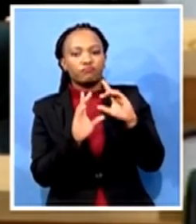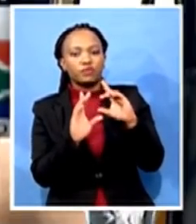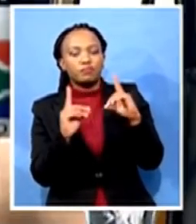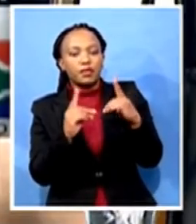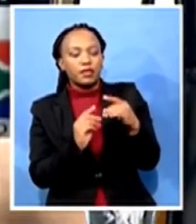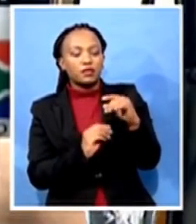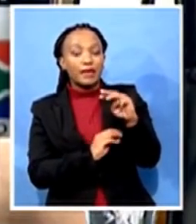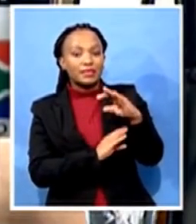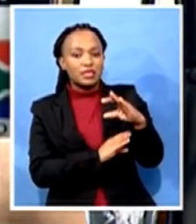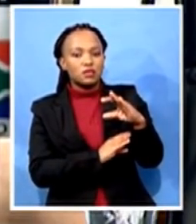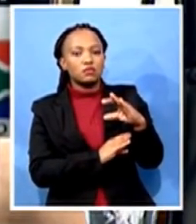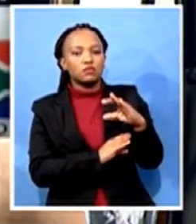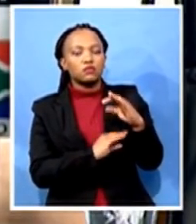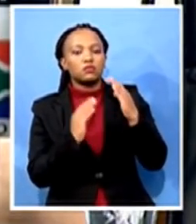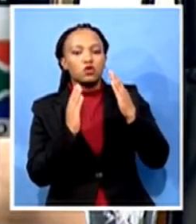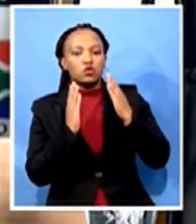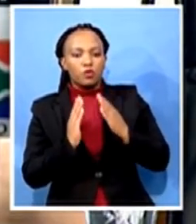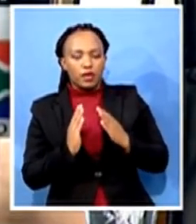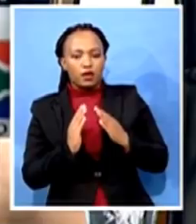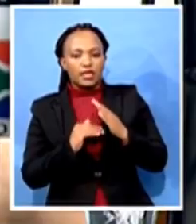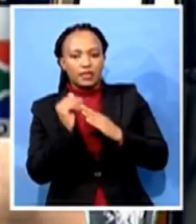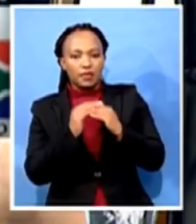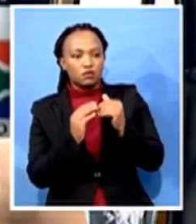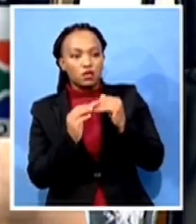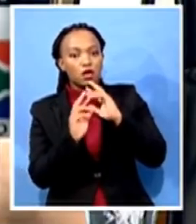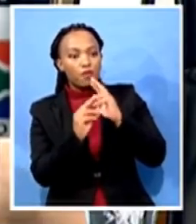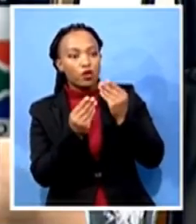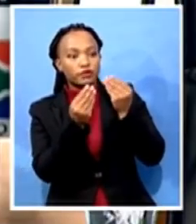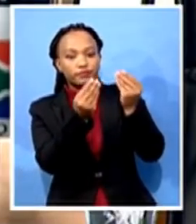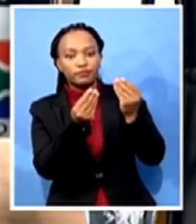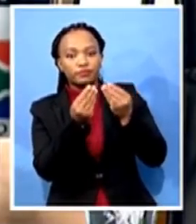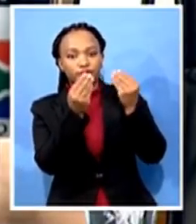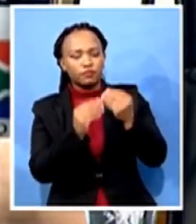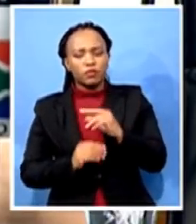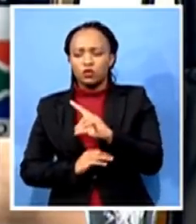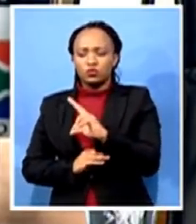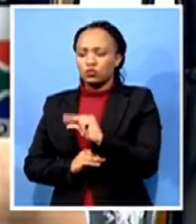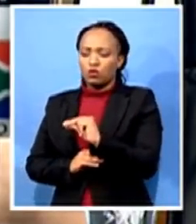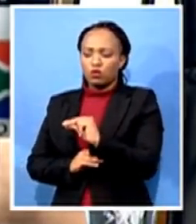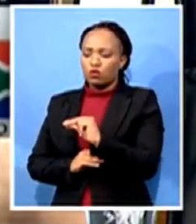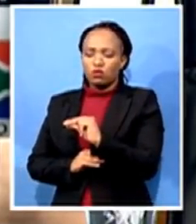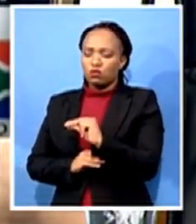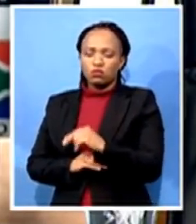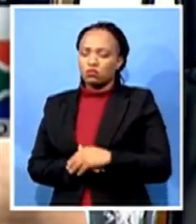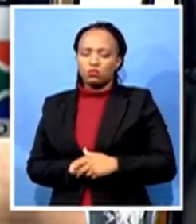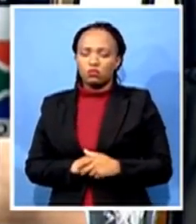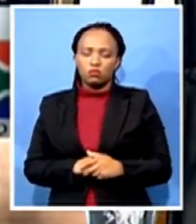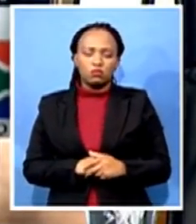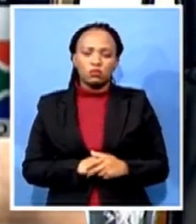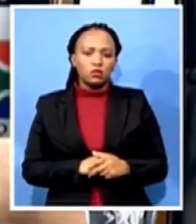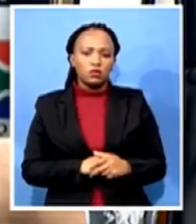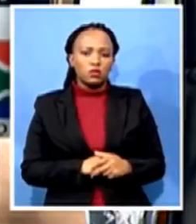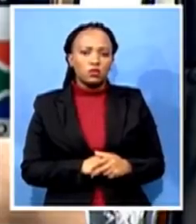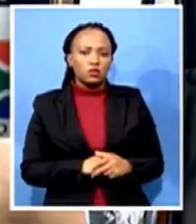were you? No, Chair. You weren't? I wasn't. I was expecting